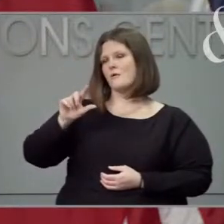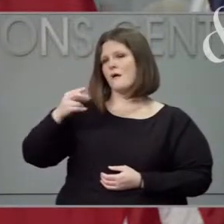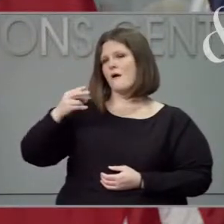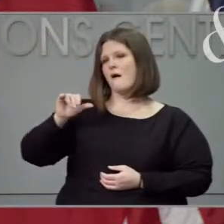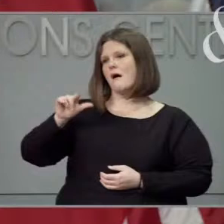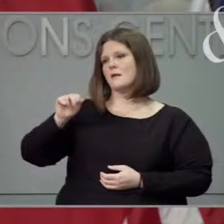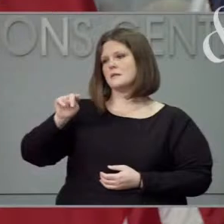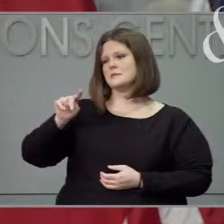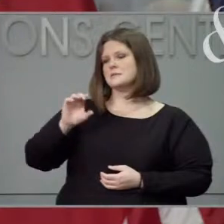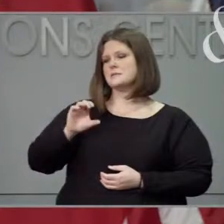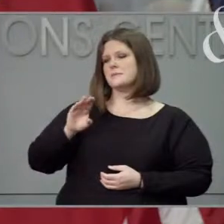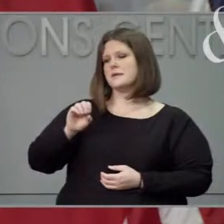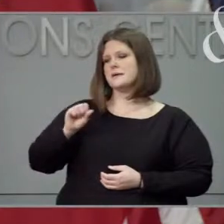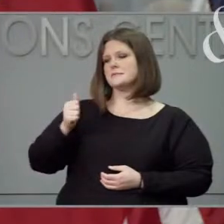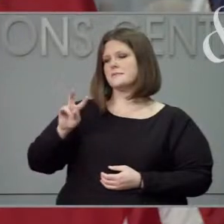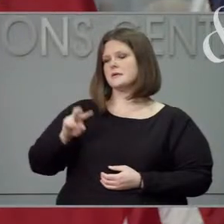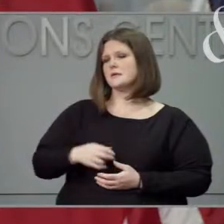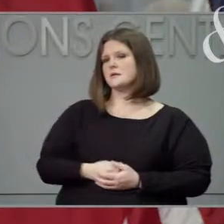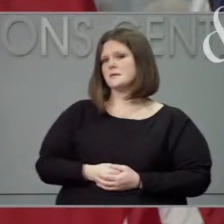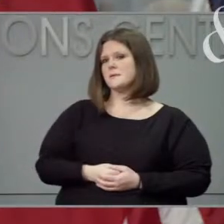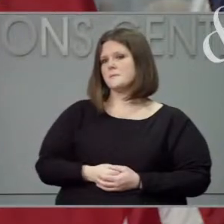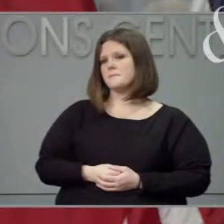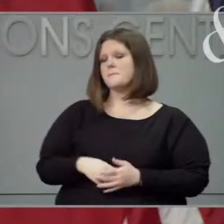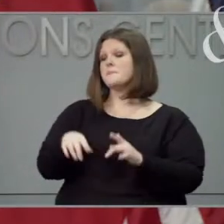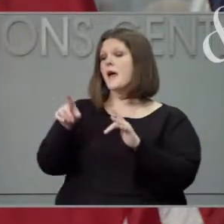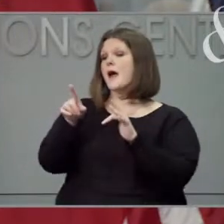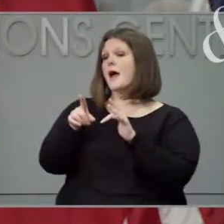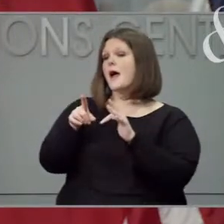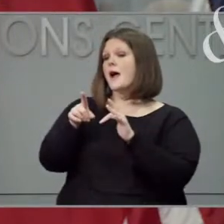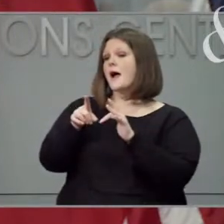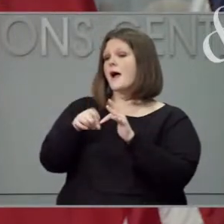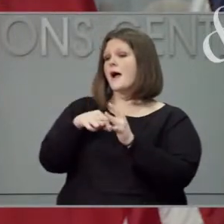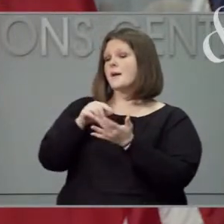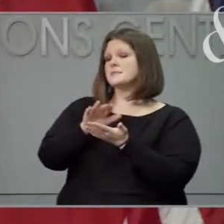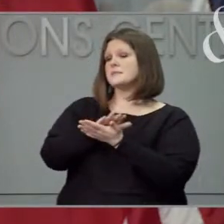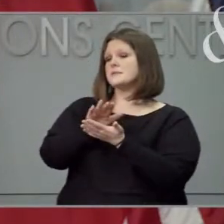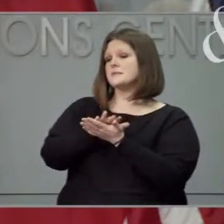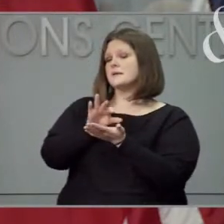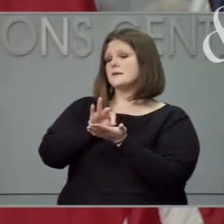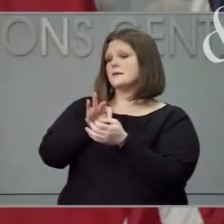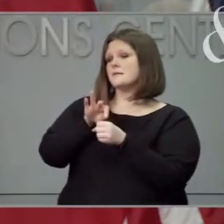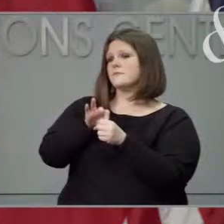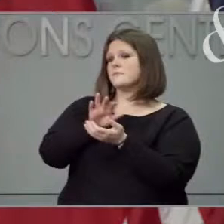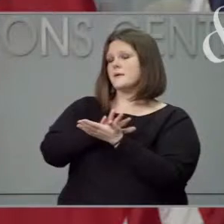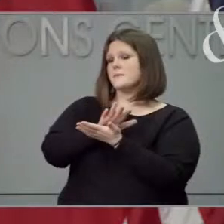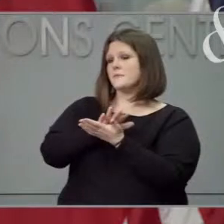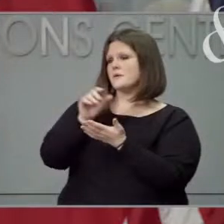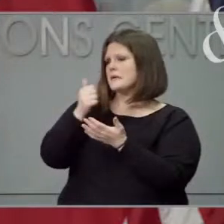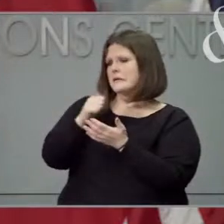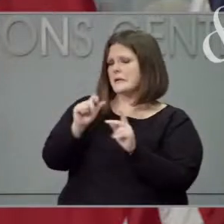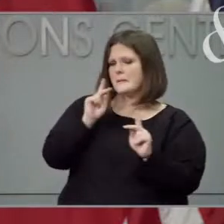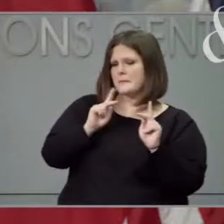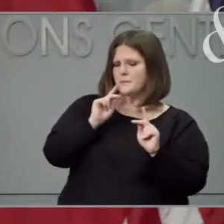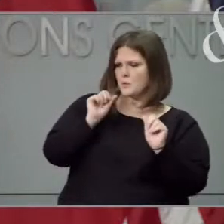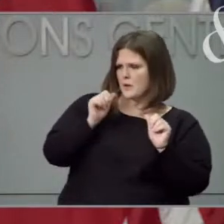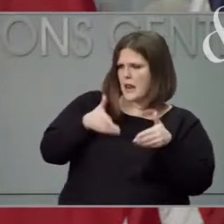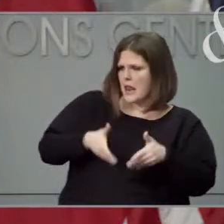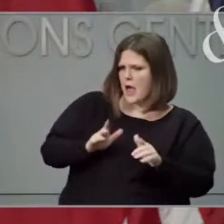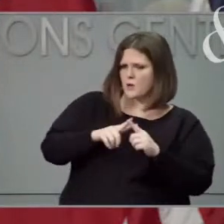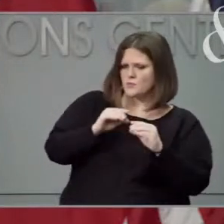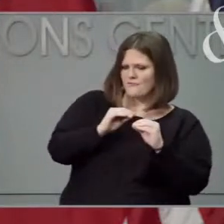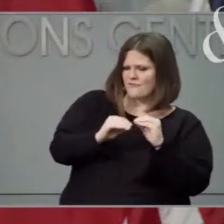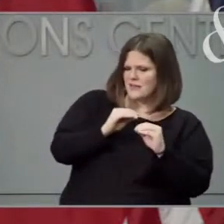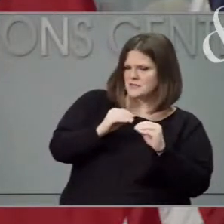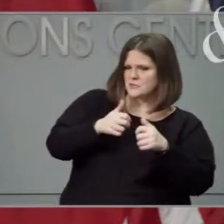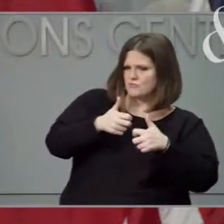far as the remaining absentee ballots coming in, at this point, is there any opportunity for voters to fix any issues that may be discovered with those ballots?